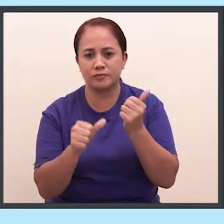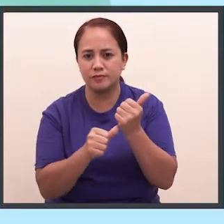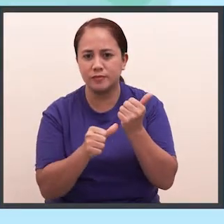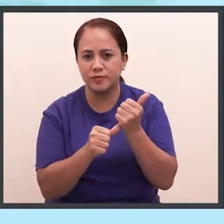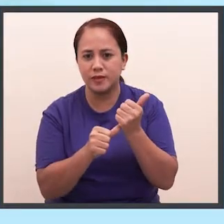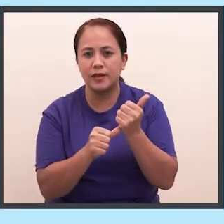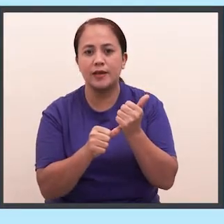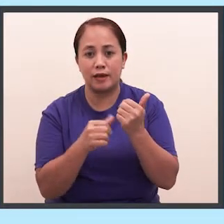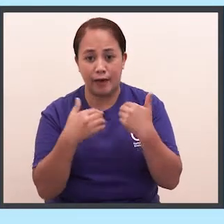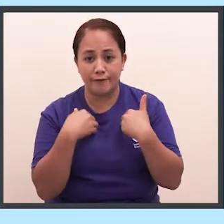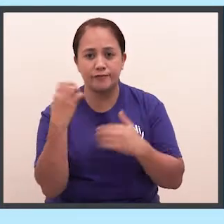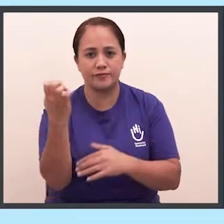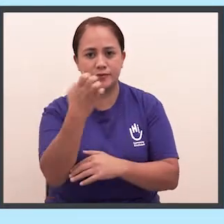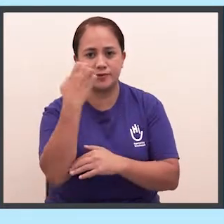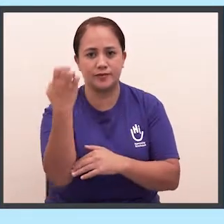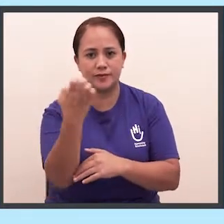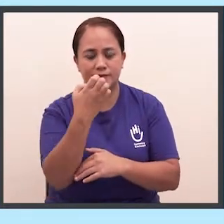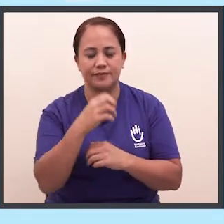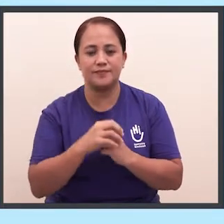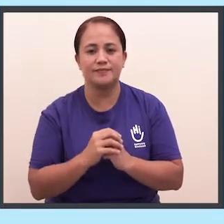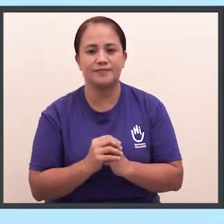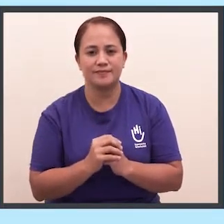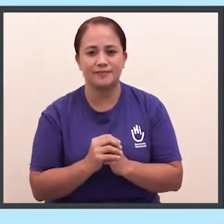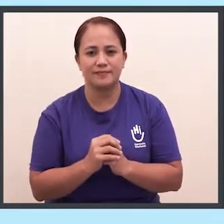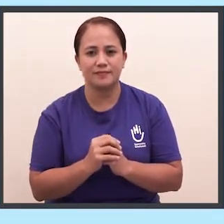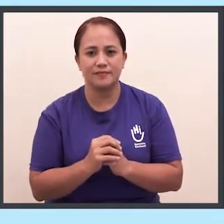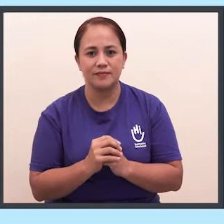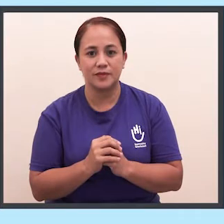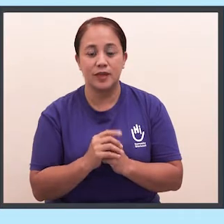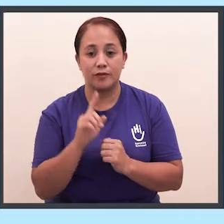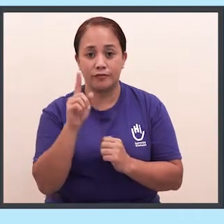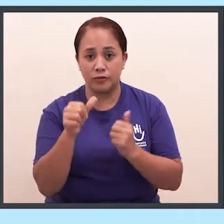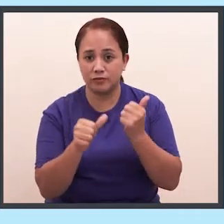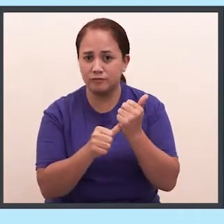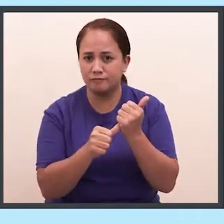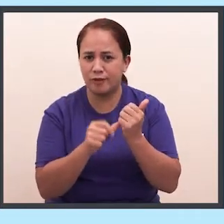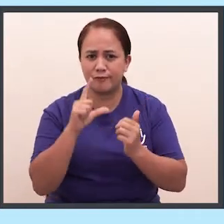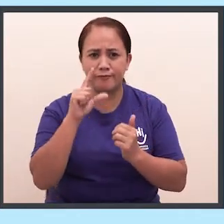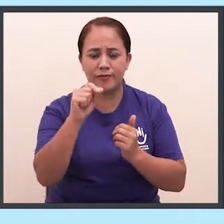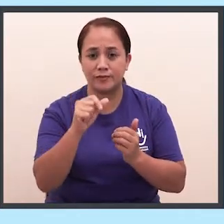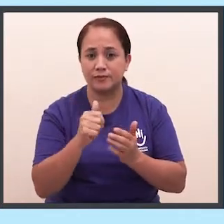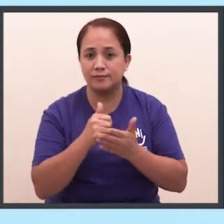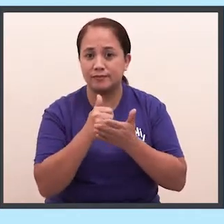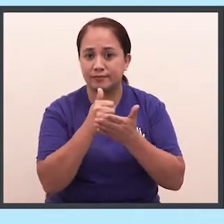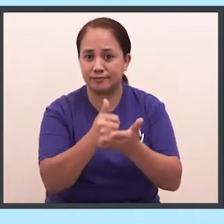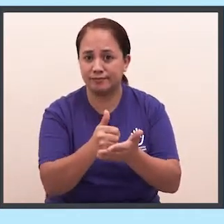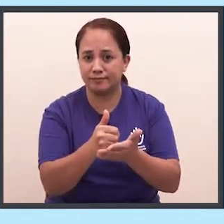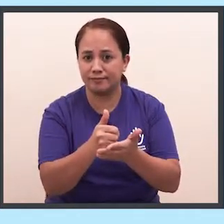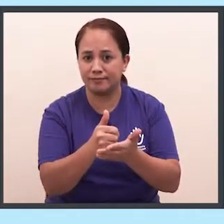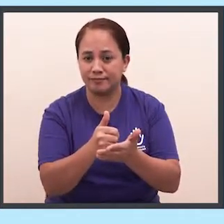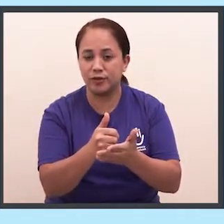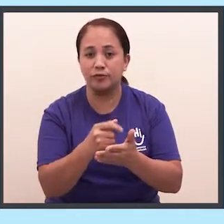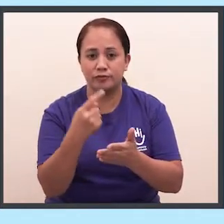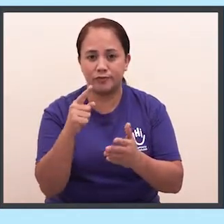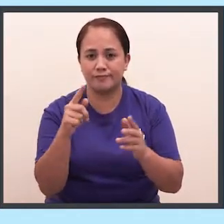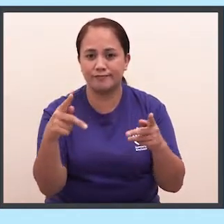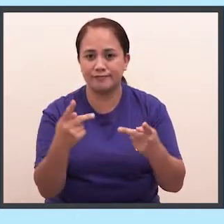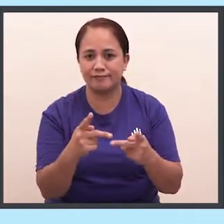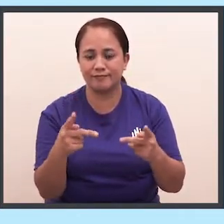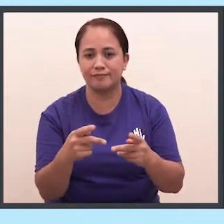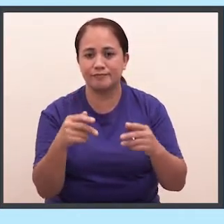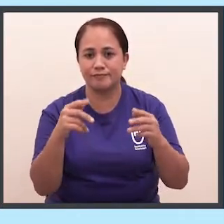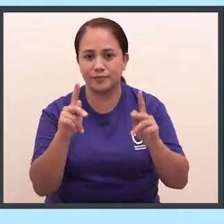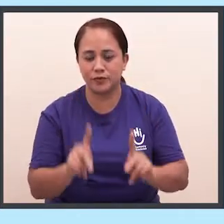when faced with emergencies. First aid is the immediate treatment that should be given to an